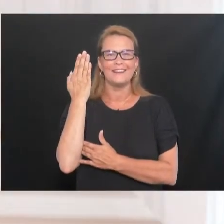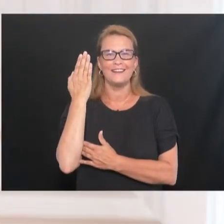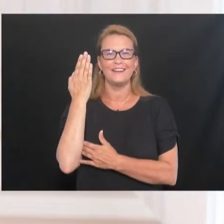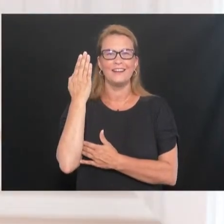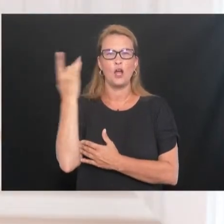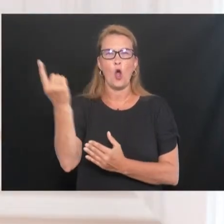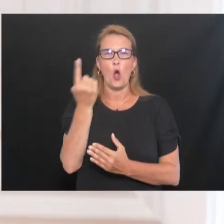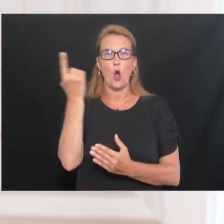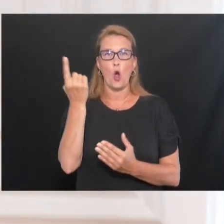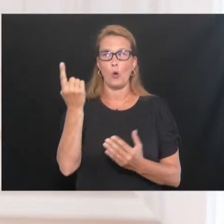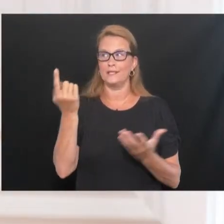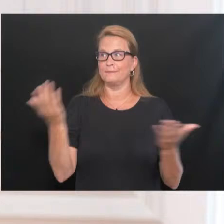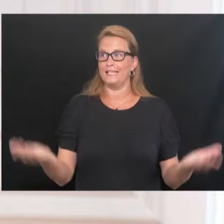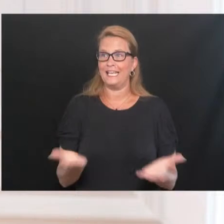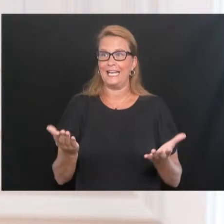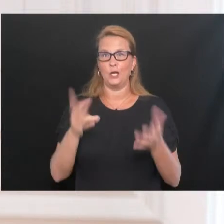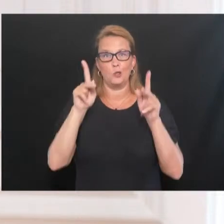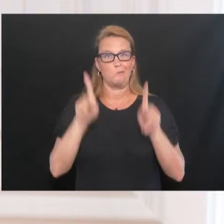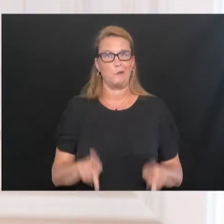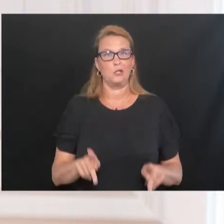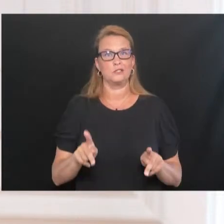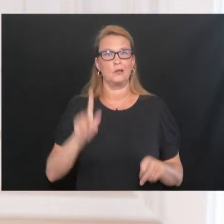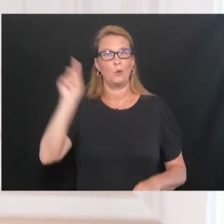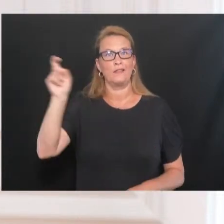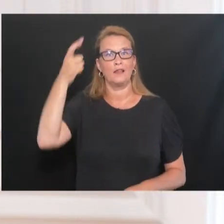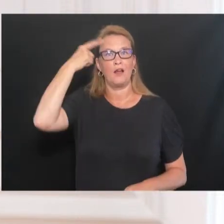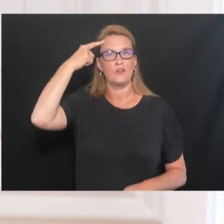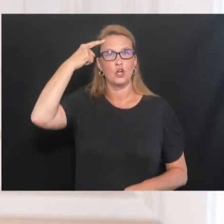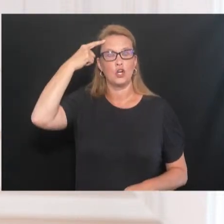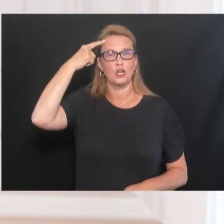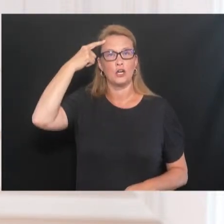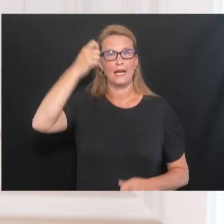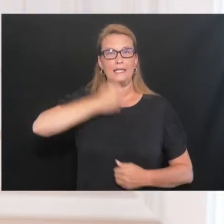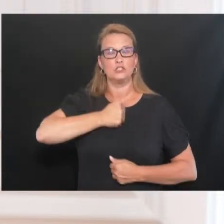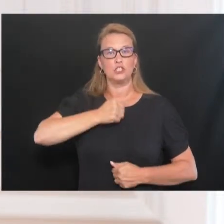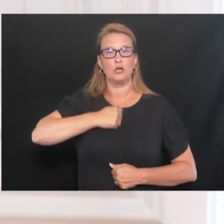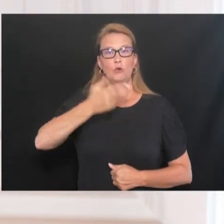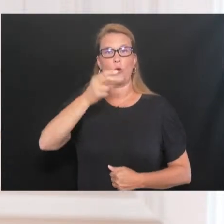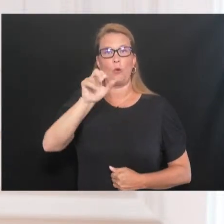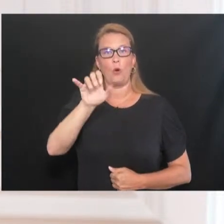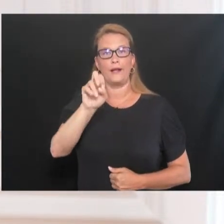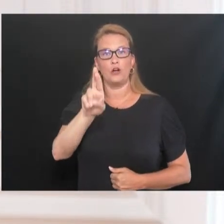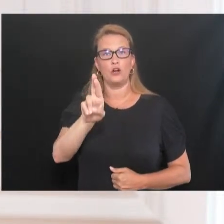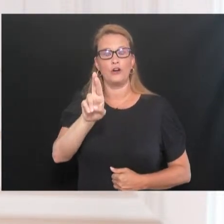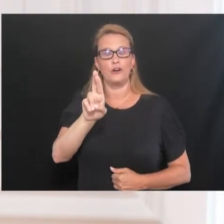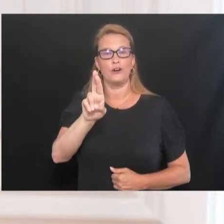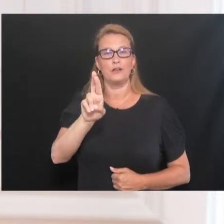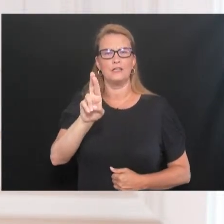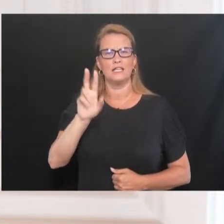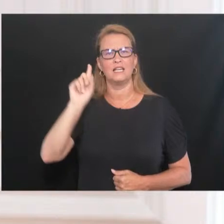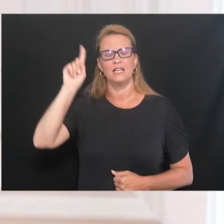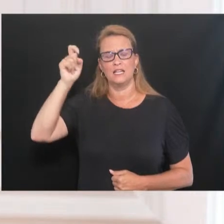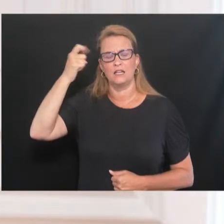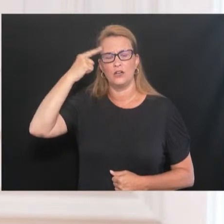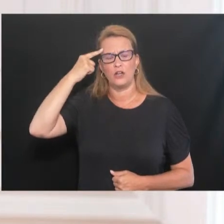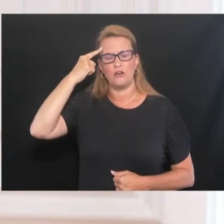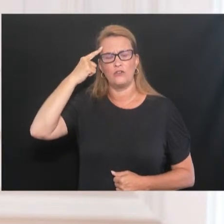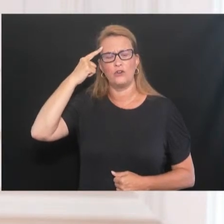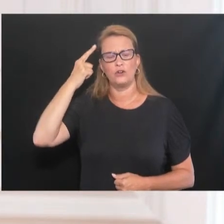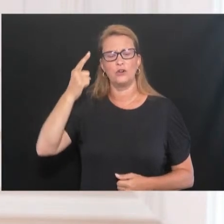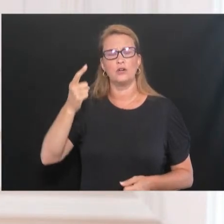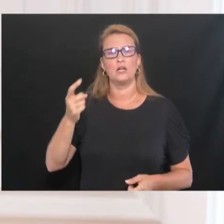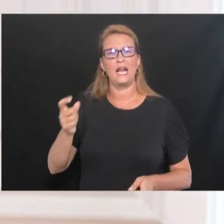always good to be here in person with the governor and with General Hoyer. The governor has given a